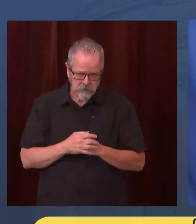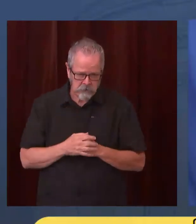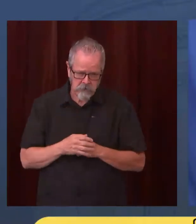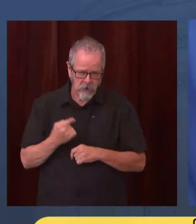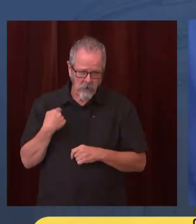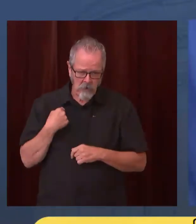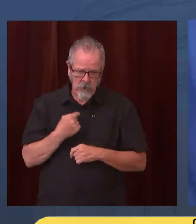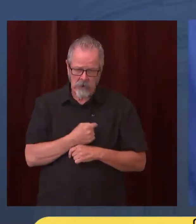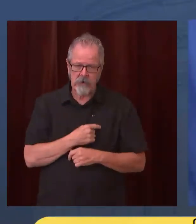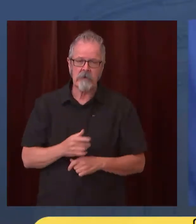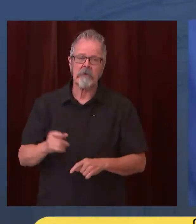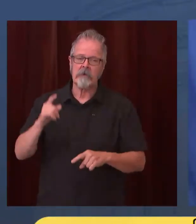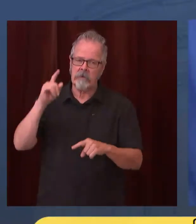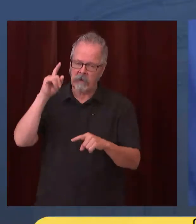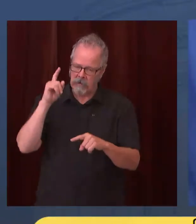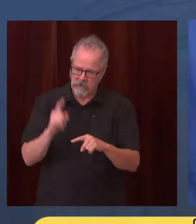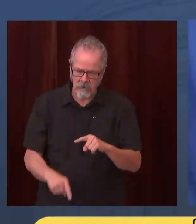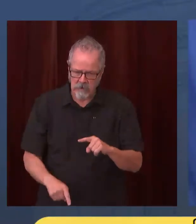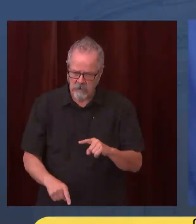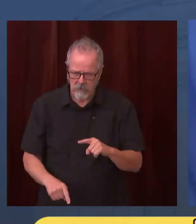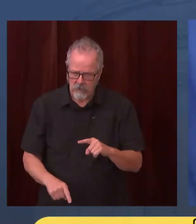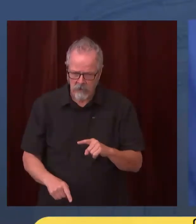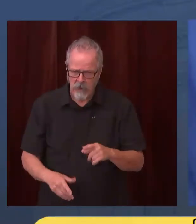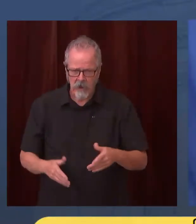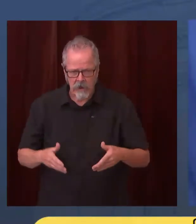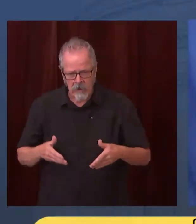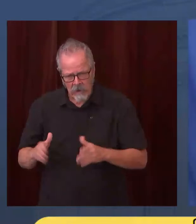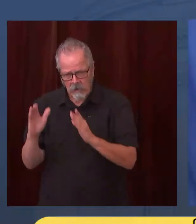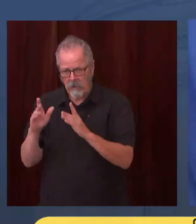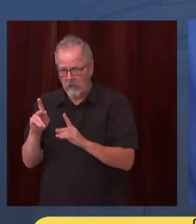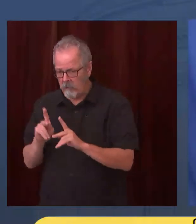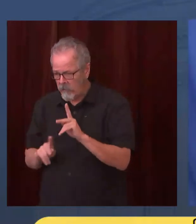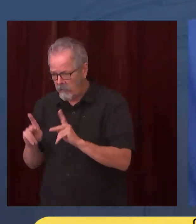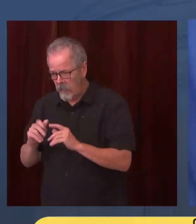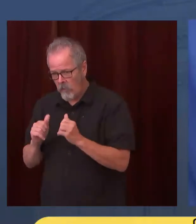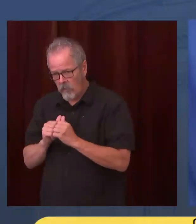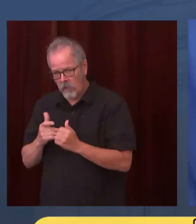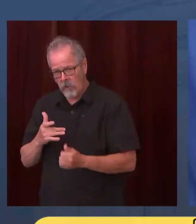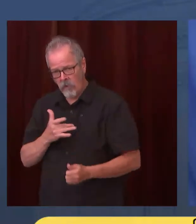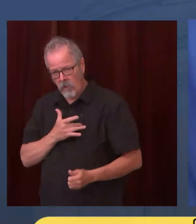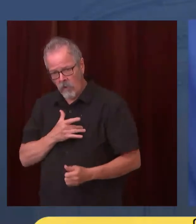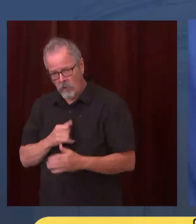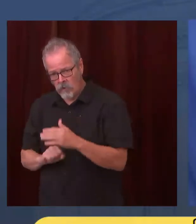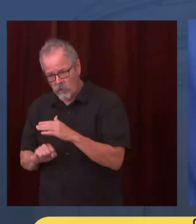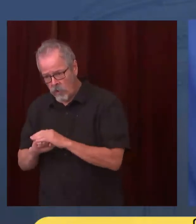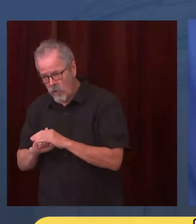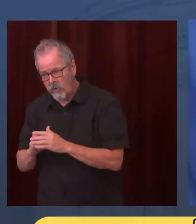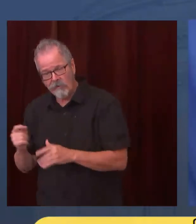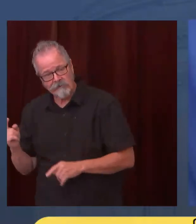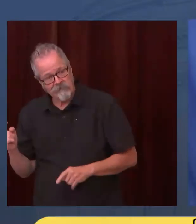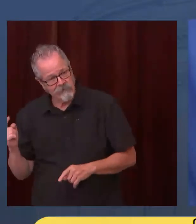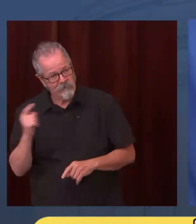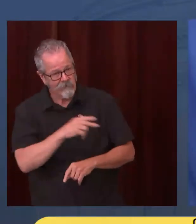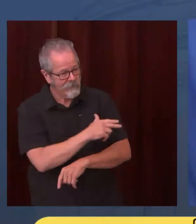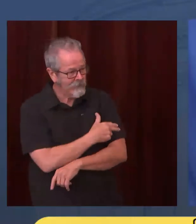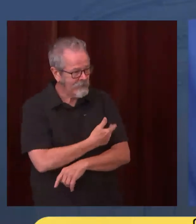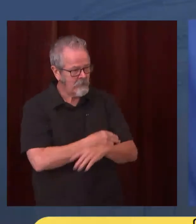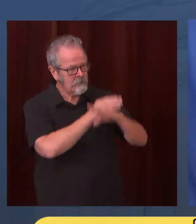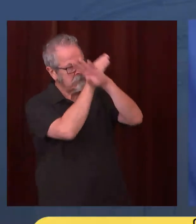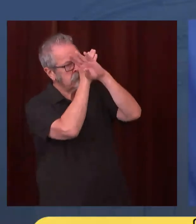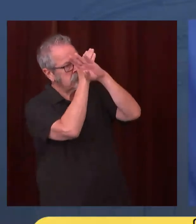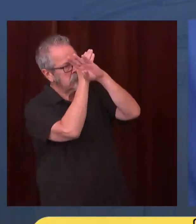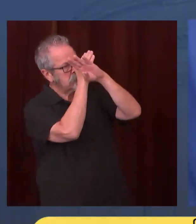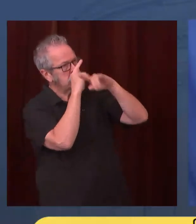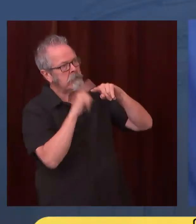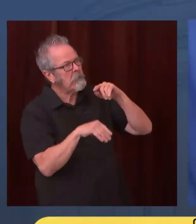can't get your heart attack to be cared for. We cannot allow a situation where you get in a car wreck, you can't get medical care. And that's where we're heading right